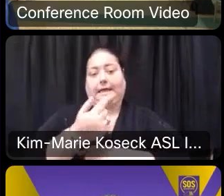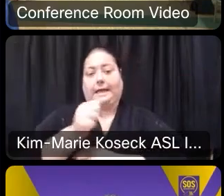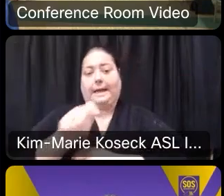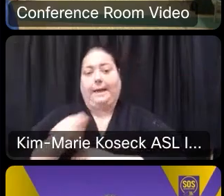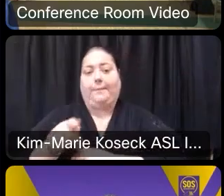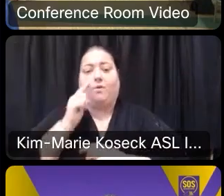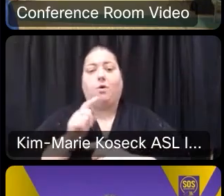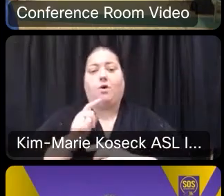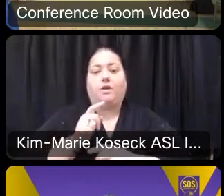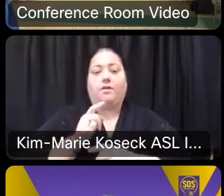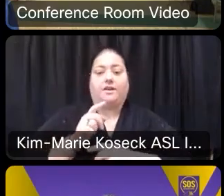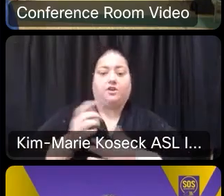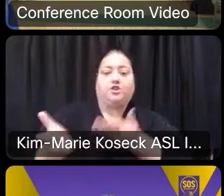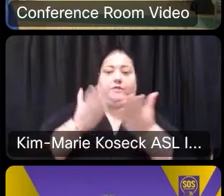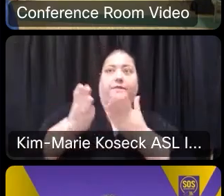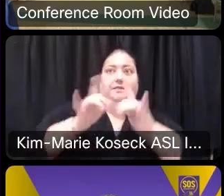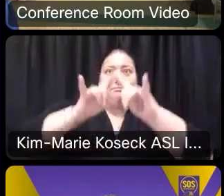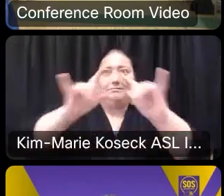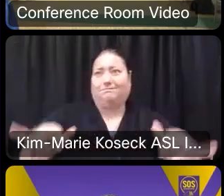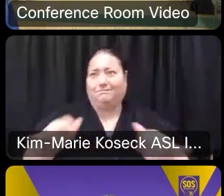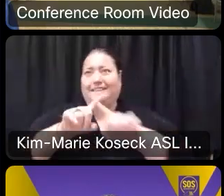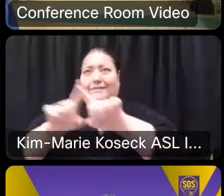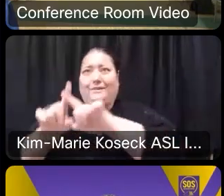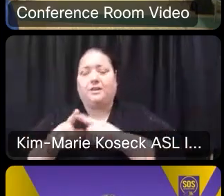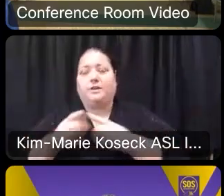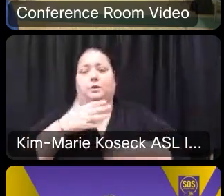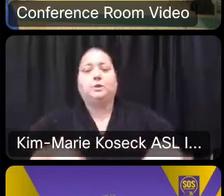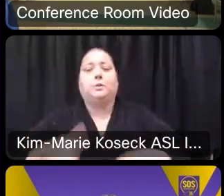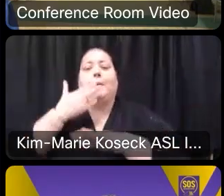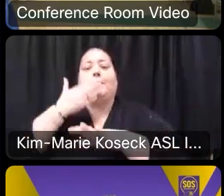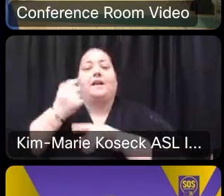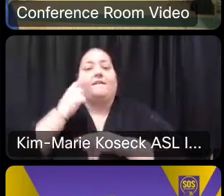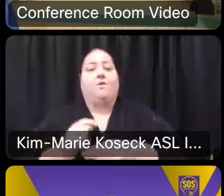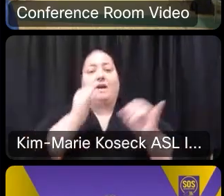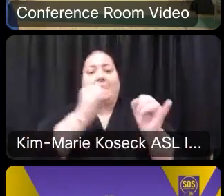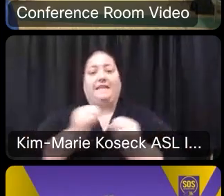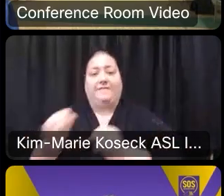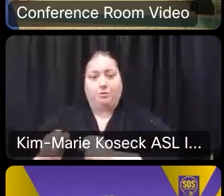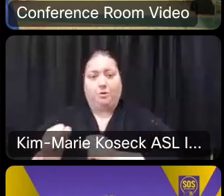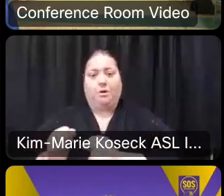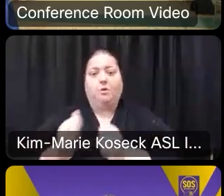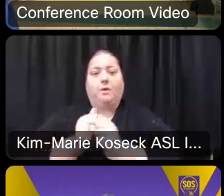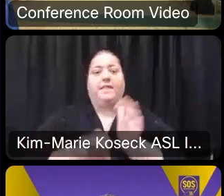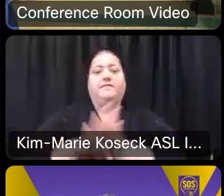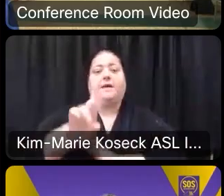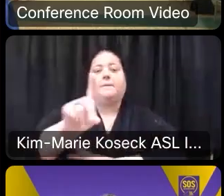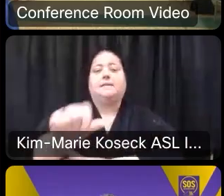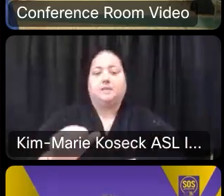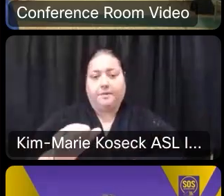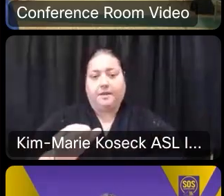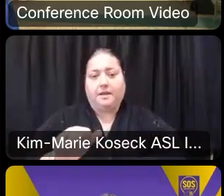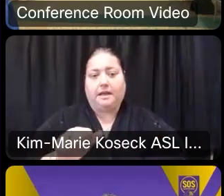service arrays can really do better by individuals with developmental disabilities